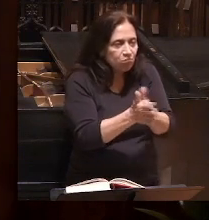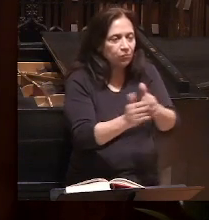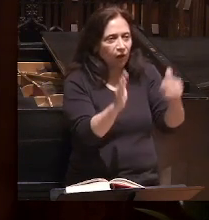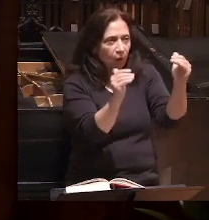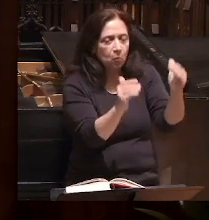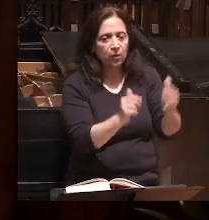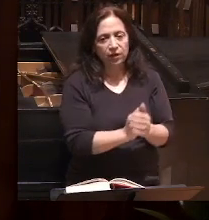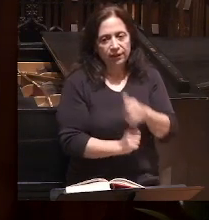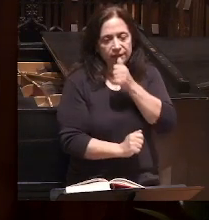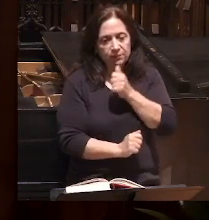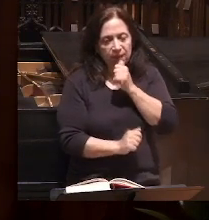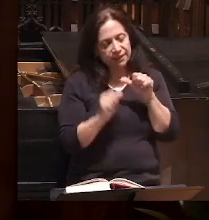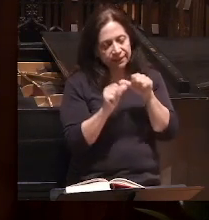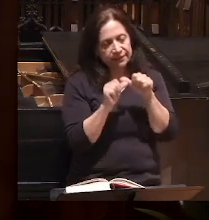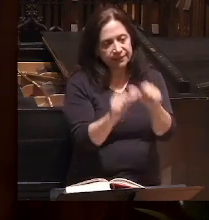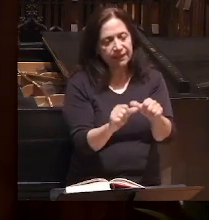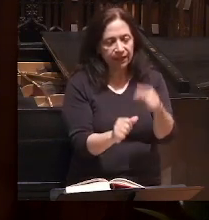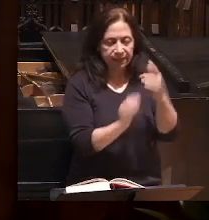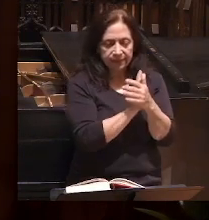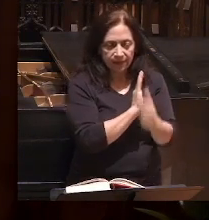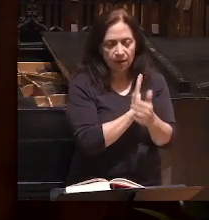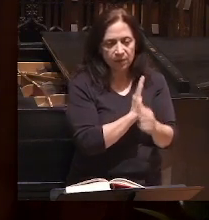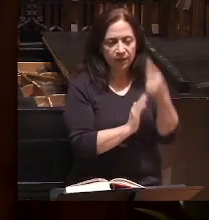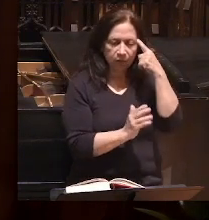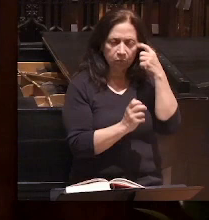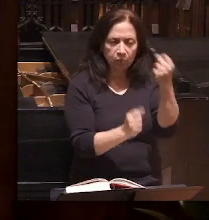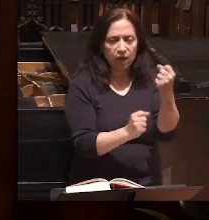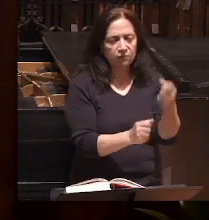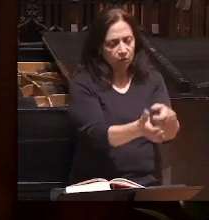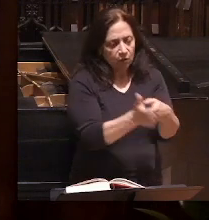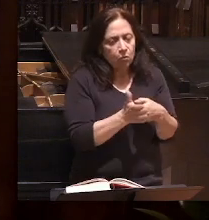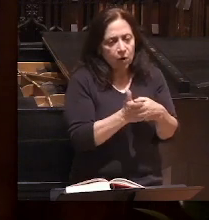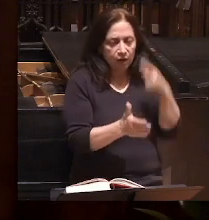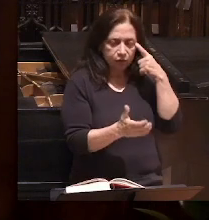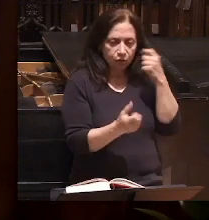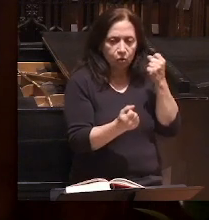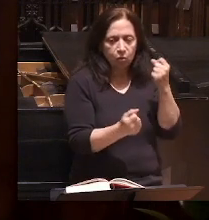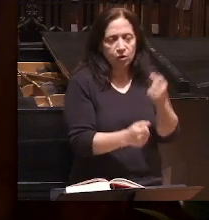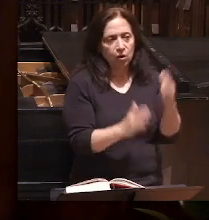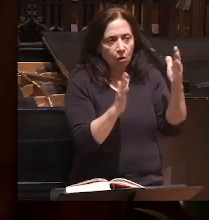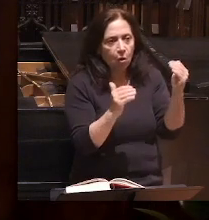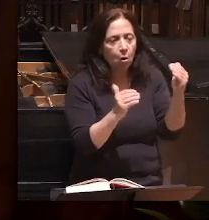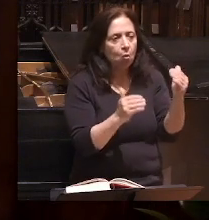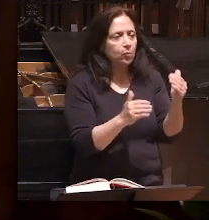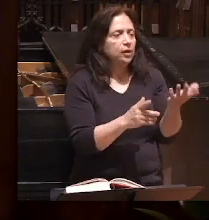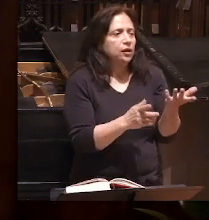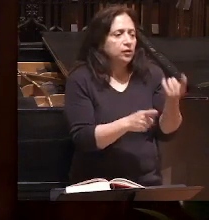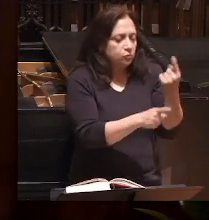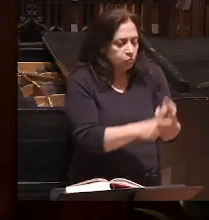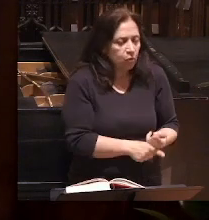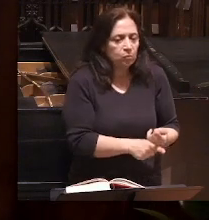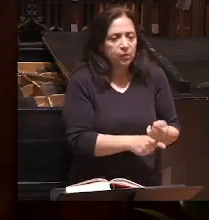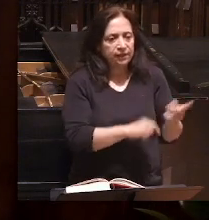Hope is patient, it's steady and competent and brave. It requires courage. Hope is practical. Hope